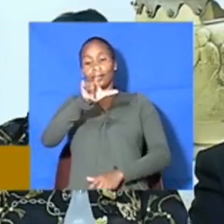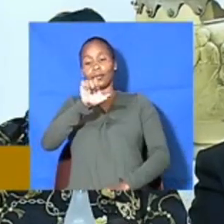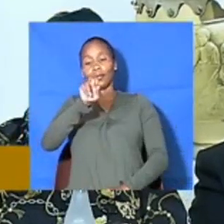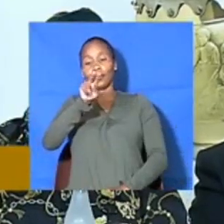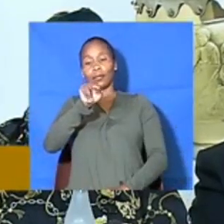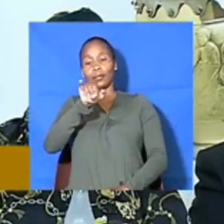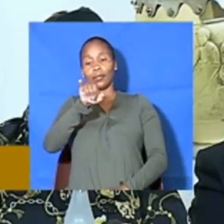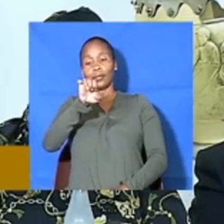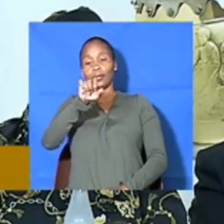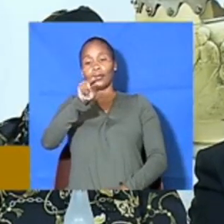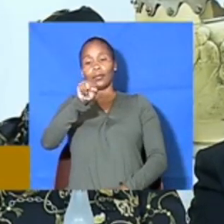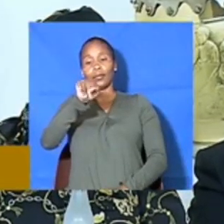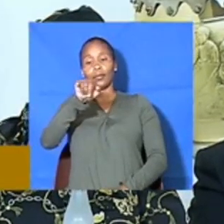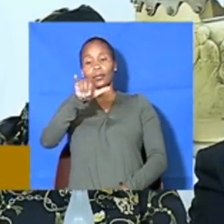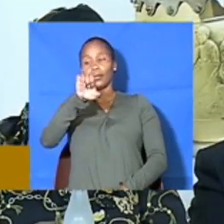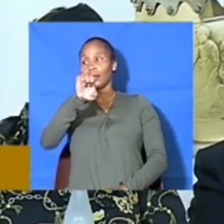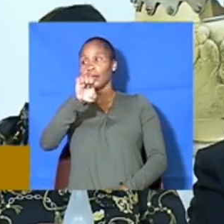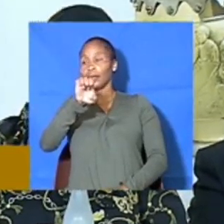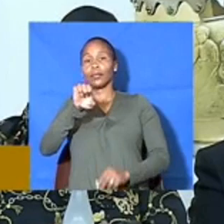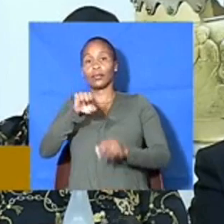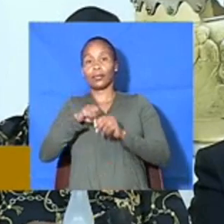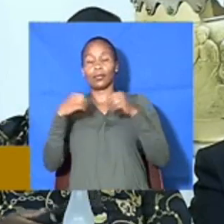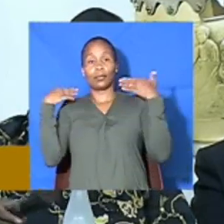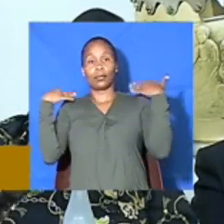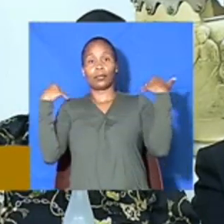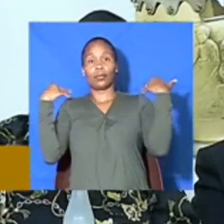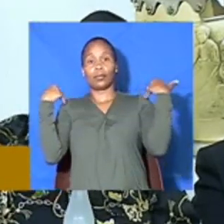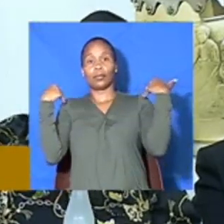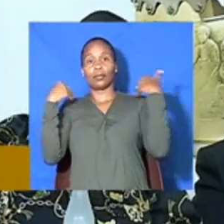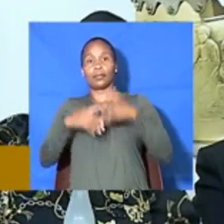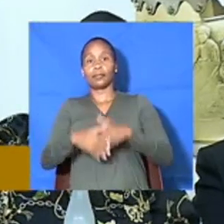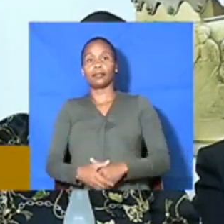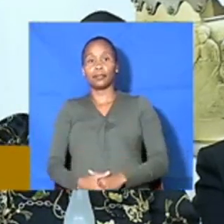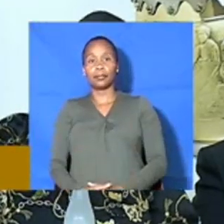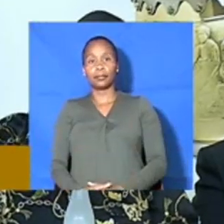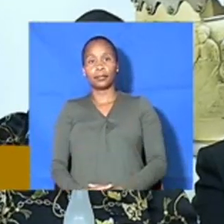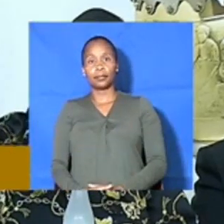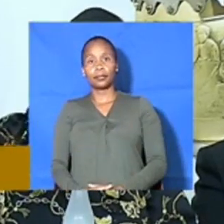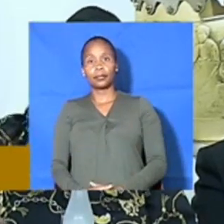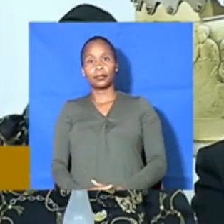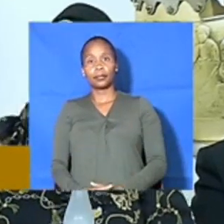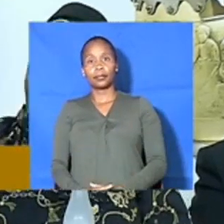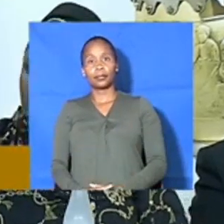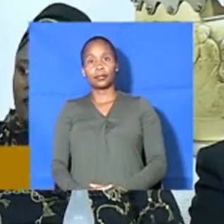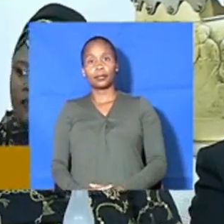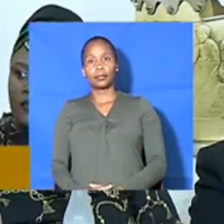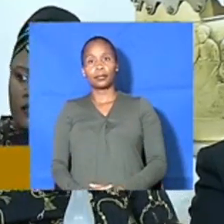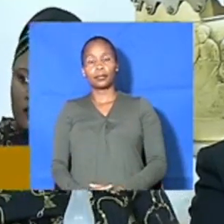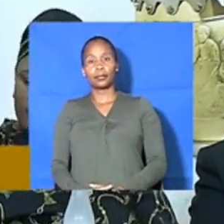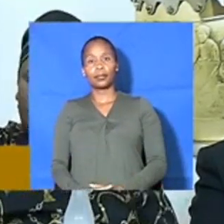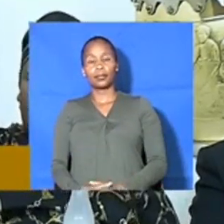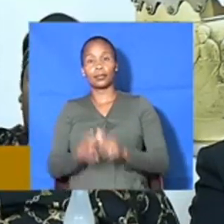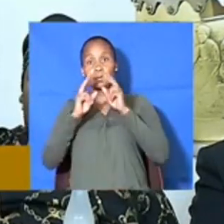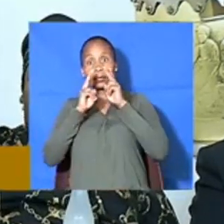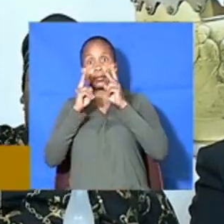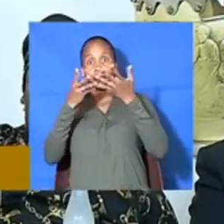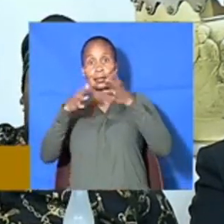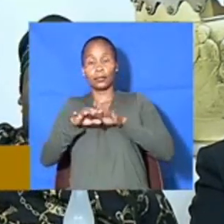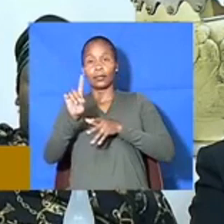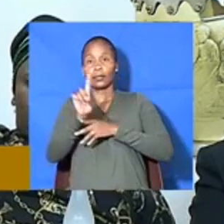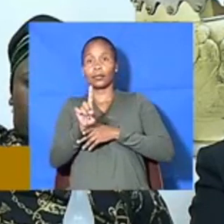of NHI, they can't get it because even now, from their local clinics, they can't